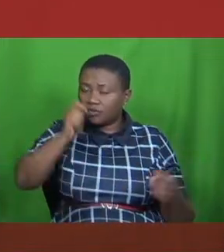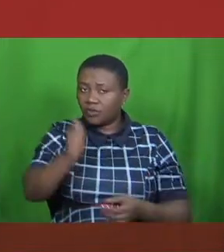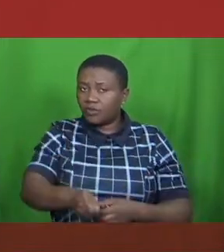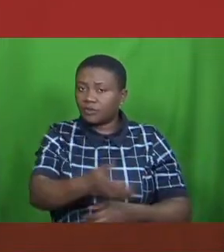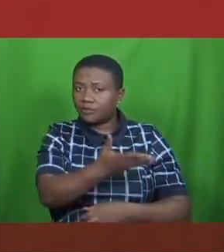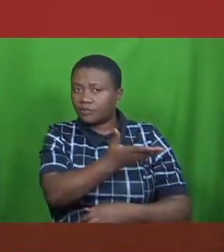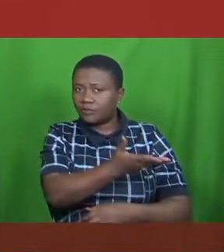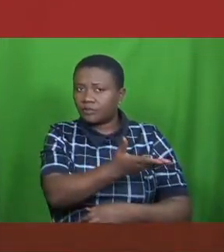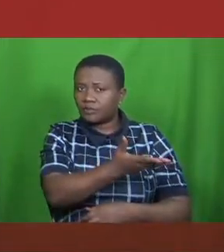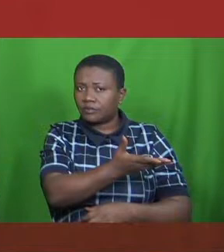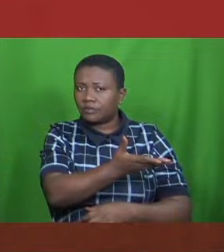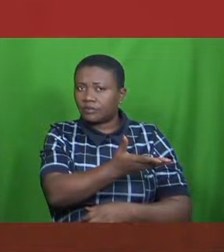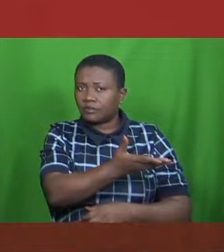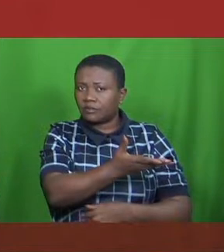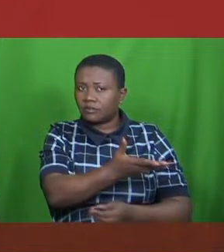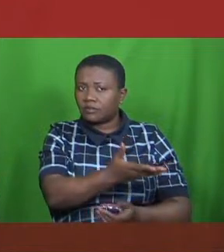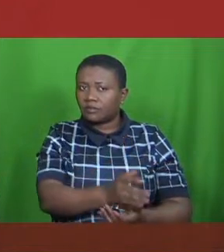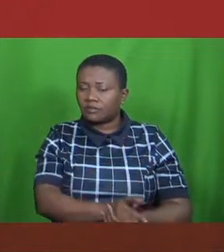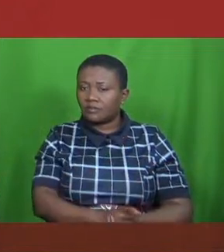Speaker,